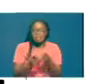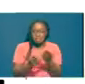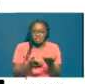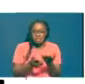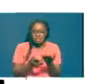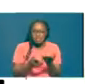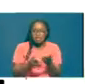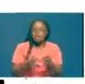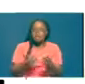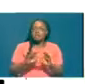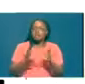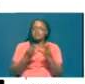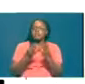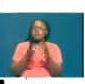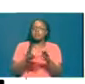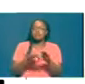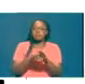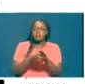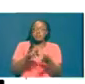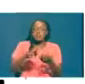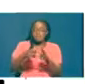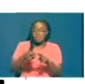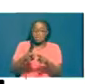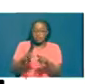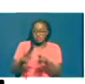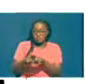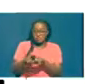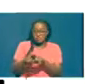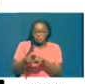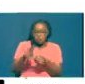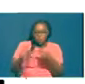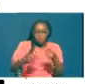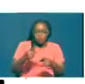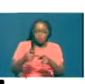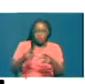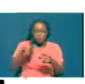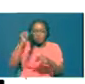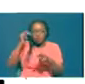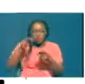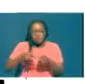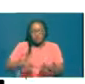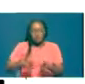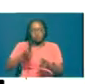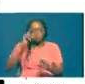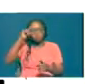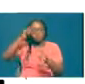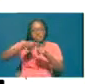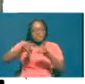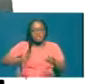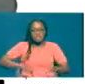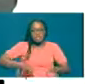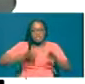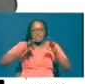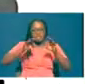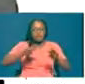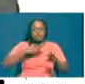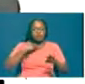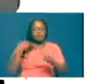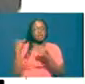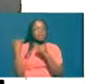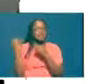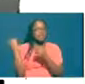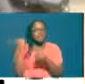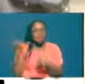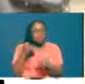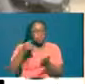deceased family members, paralyzed operations on Mombasa Road towards Kitengela, demanding the criminals involved be brought to book.